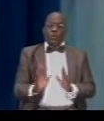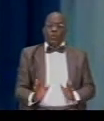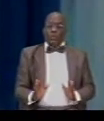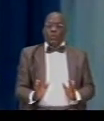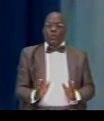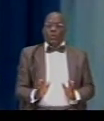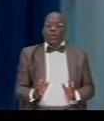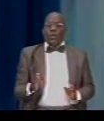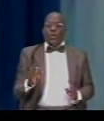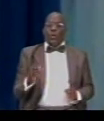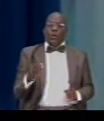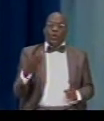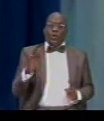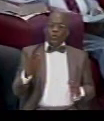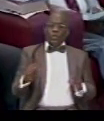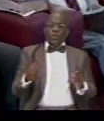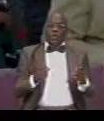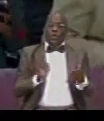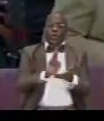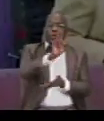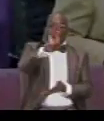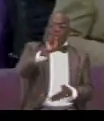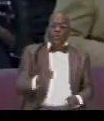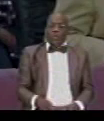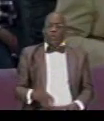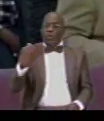Ekpoma Edo State. You are welcome, sir.